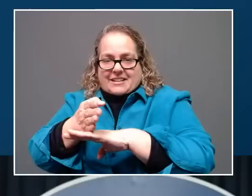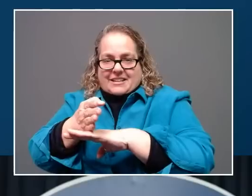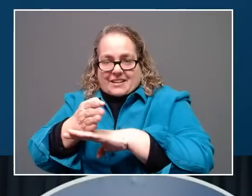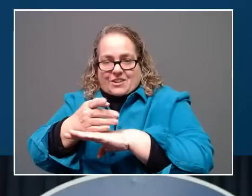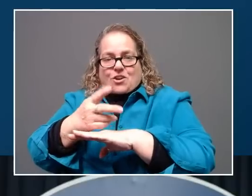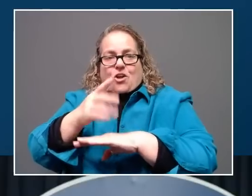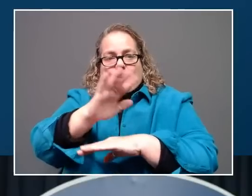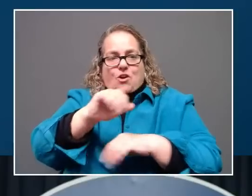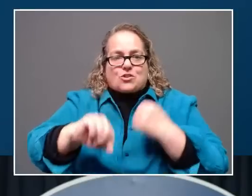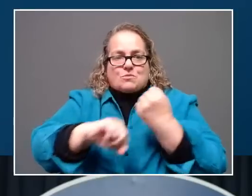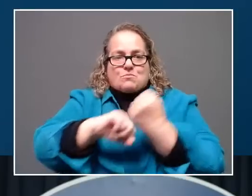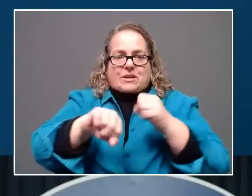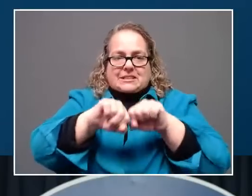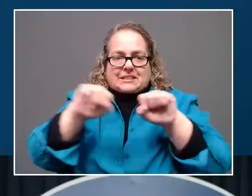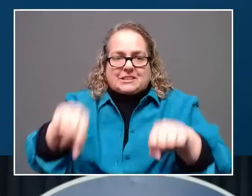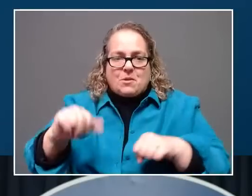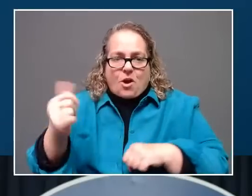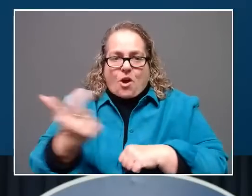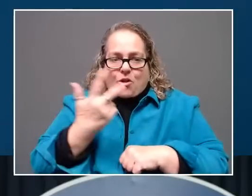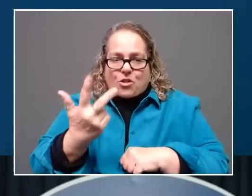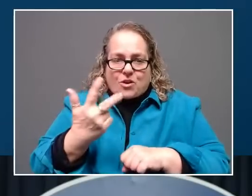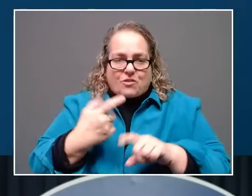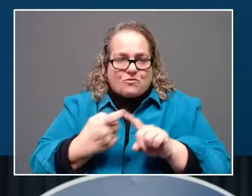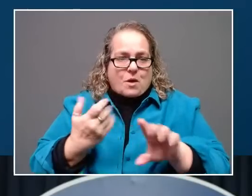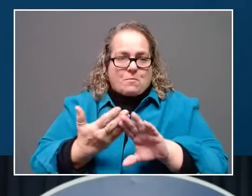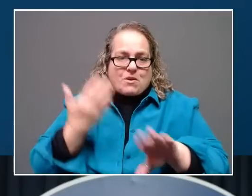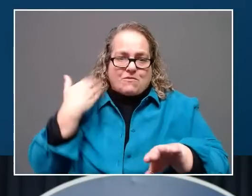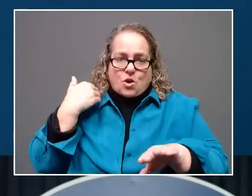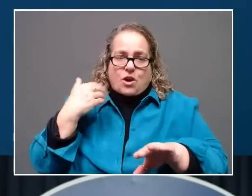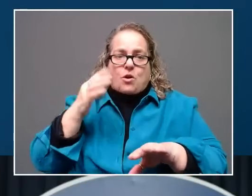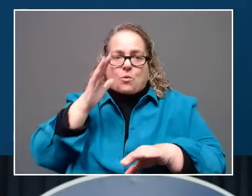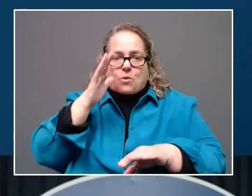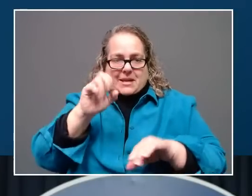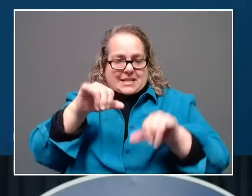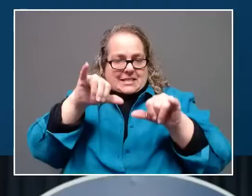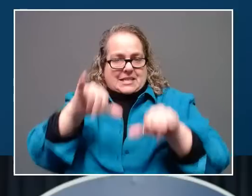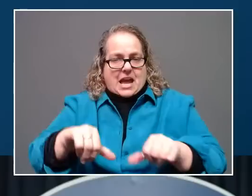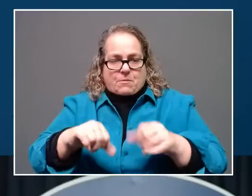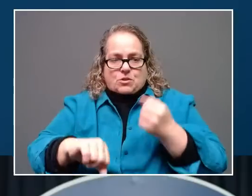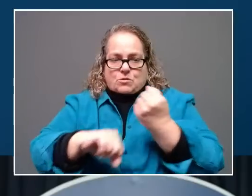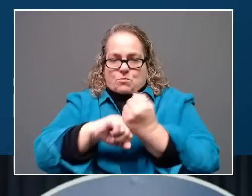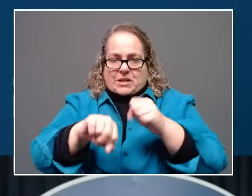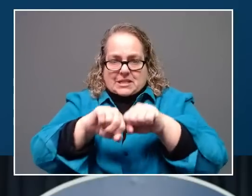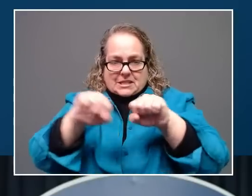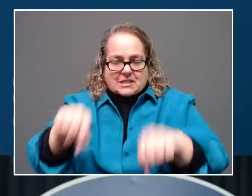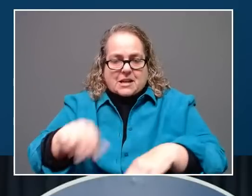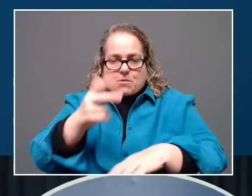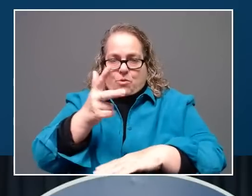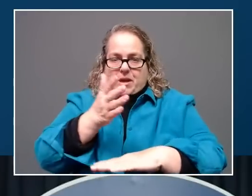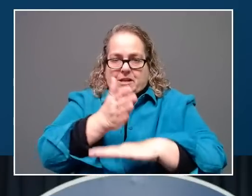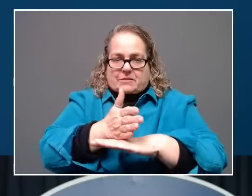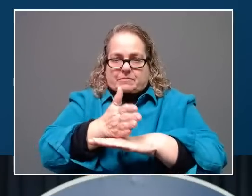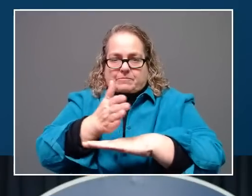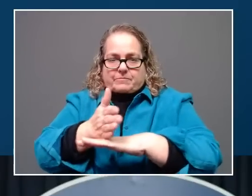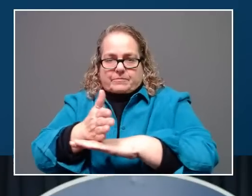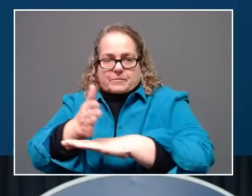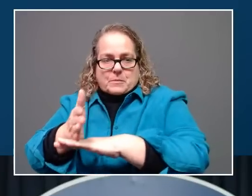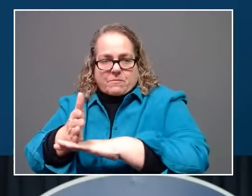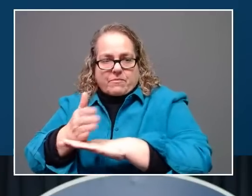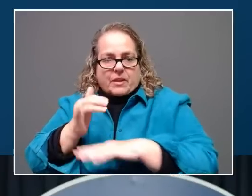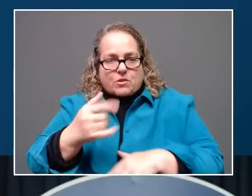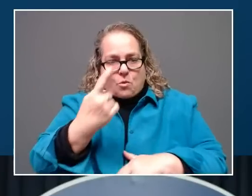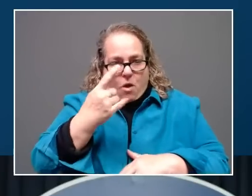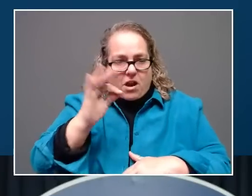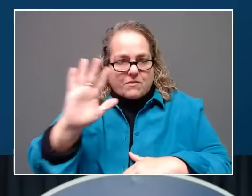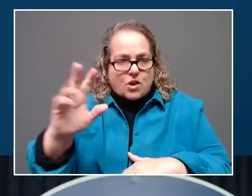system from before is going to be here in this facility. That's one of their travel